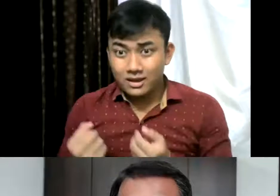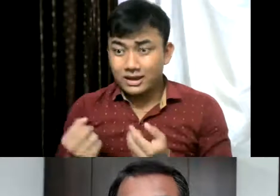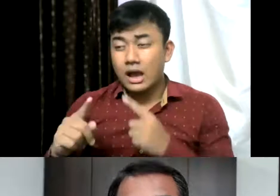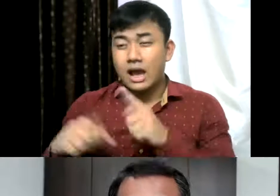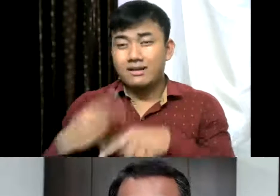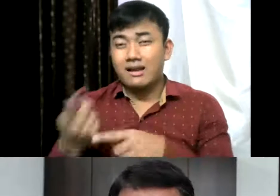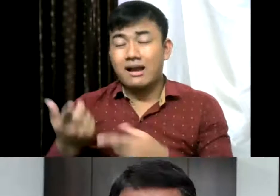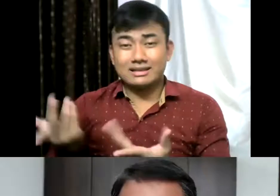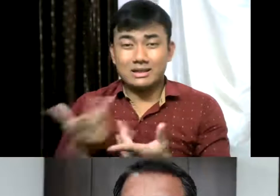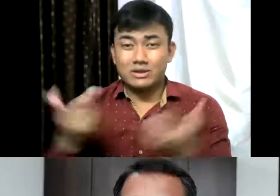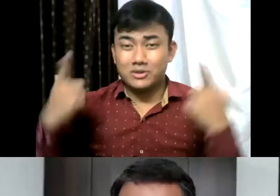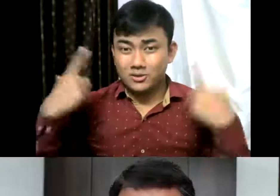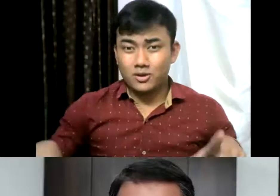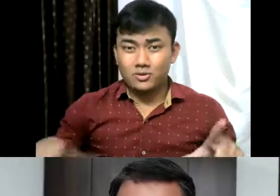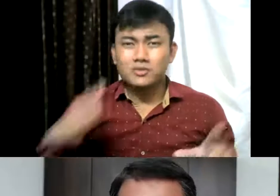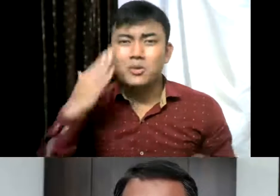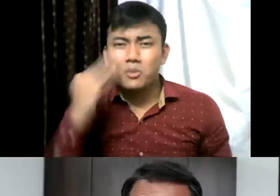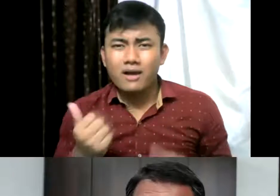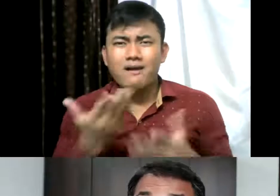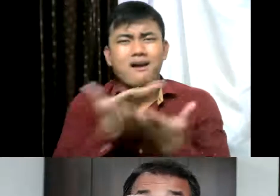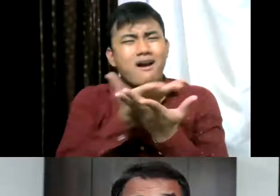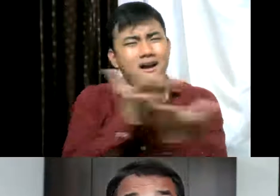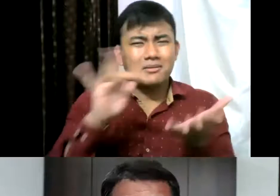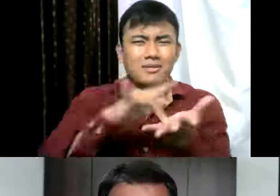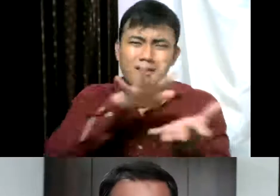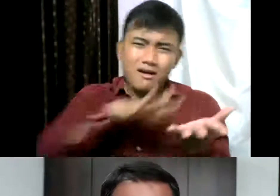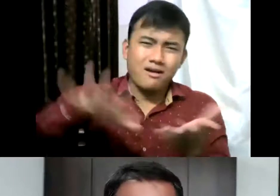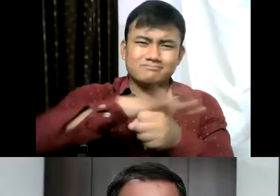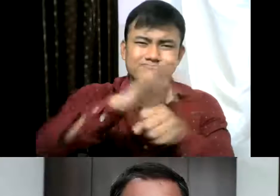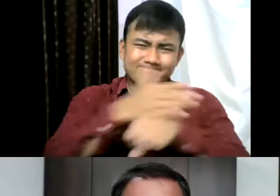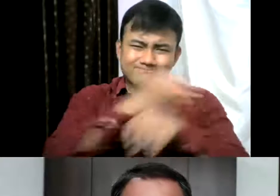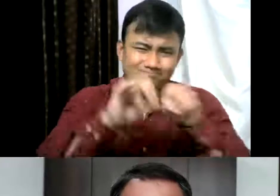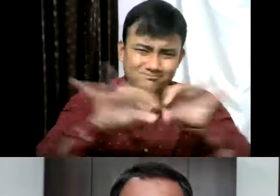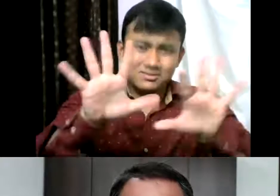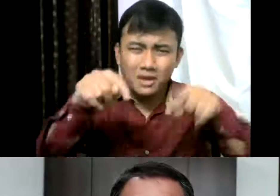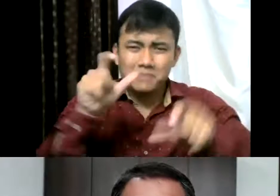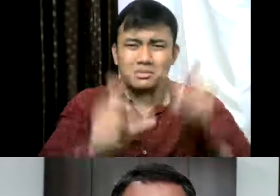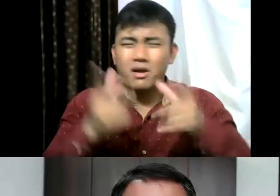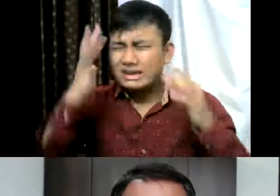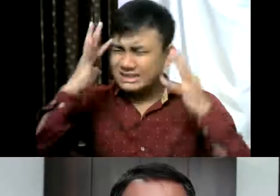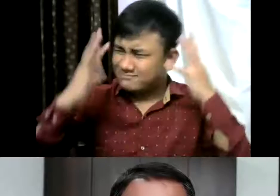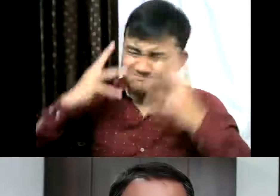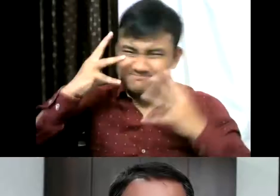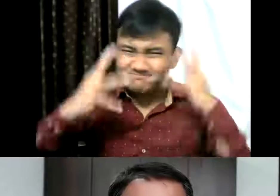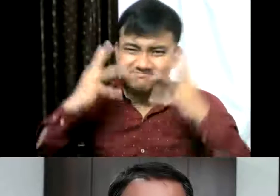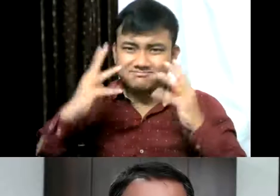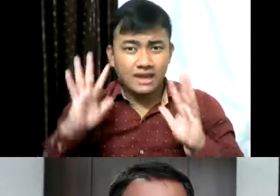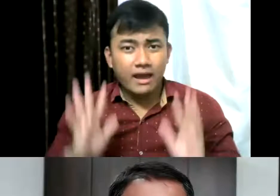them because of the lockdown and because of the pandemic. So there's a lot of frustration. There is some bit of